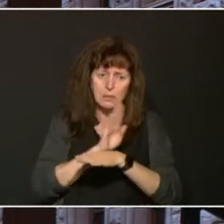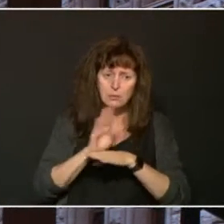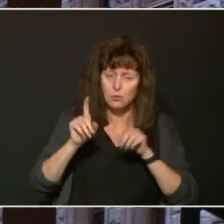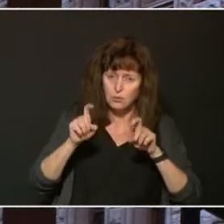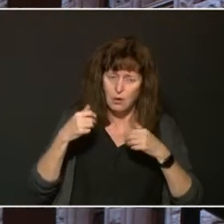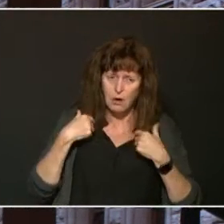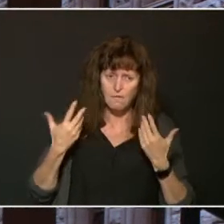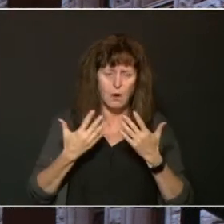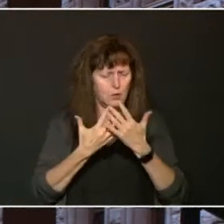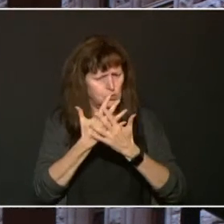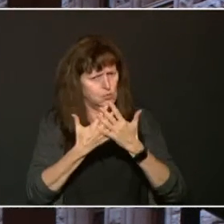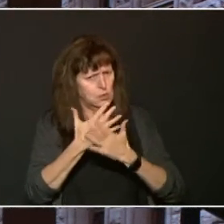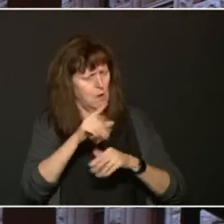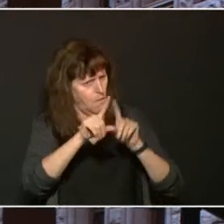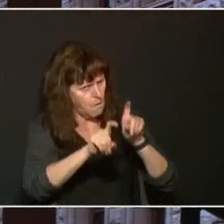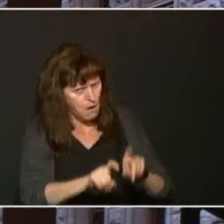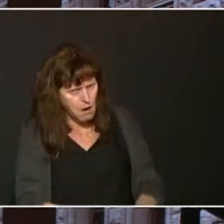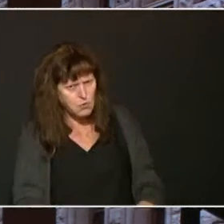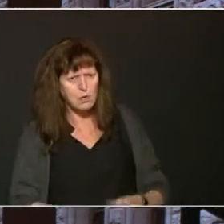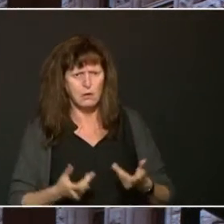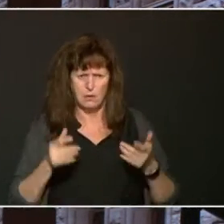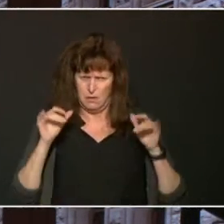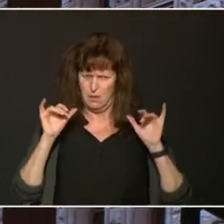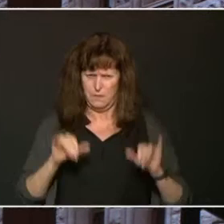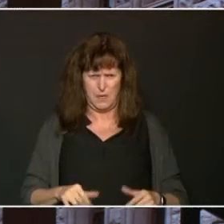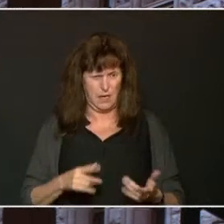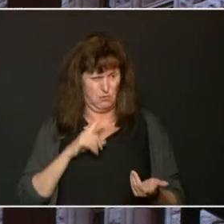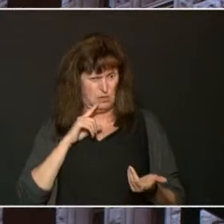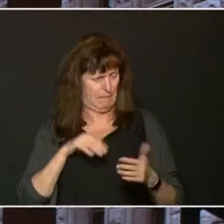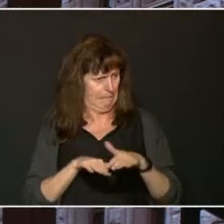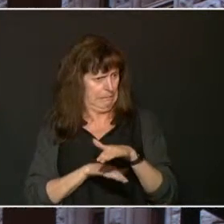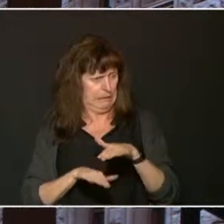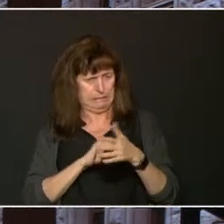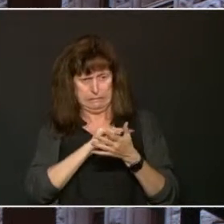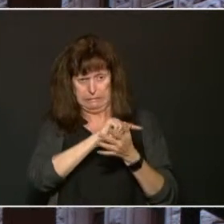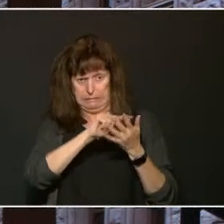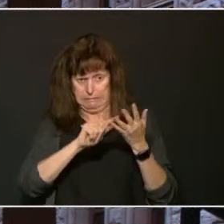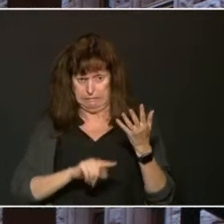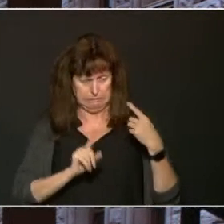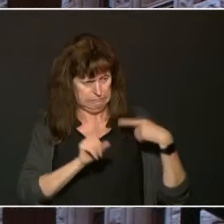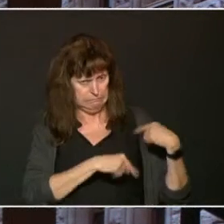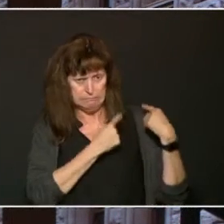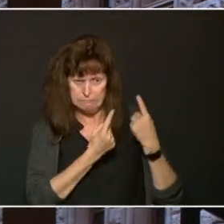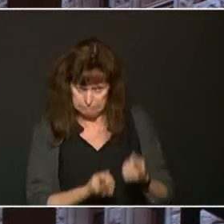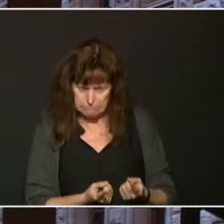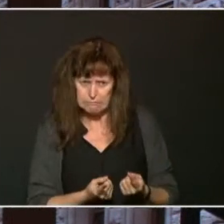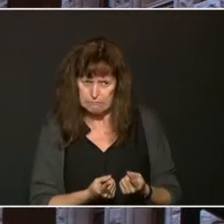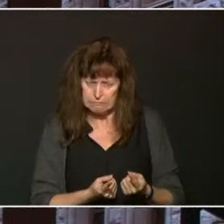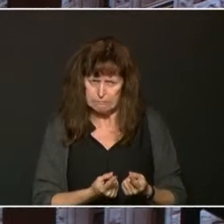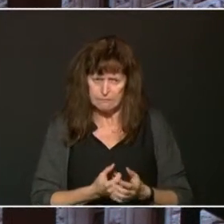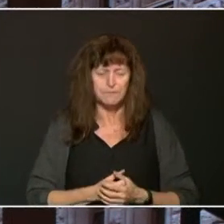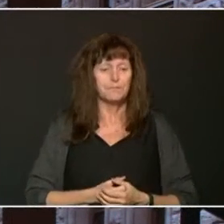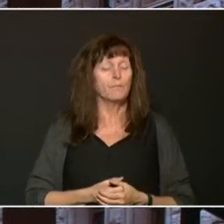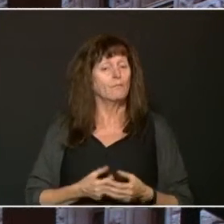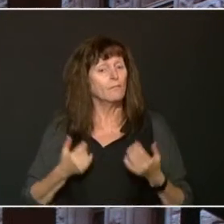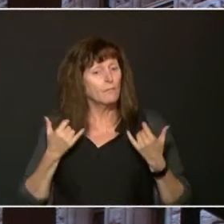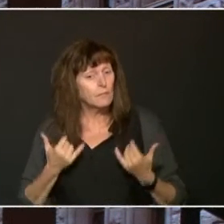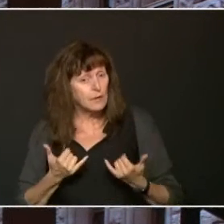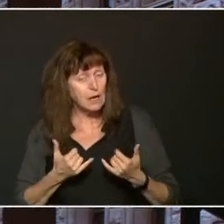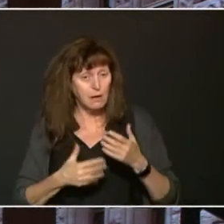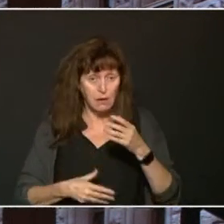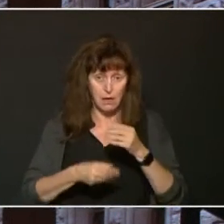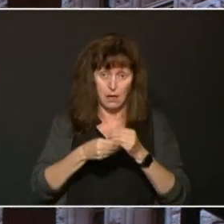of COVID-19. All of those basic practices have done us very well in the past, even before vaccine. And now with vaccine, it is getting